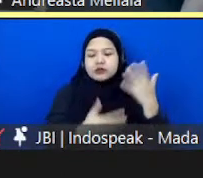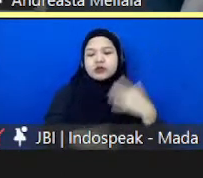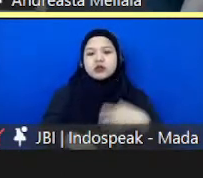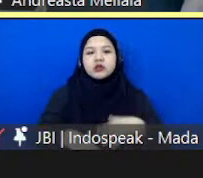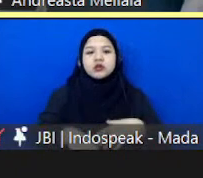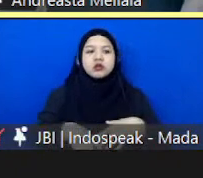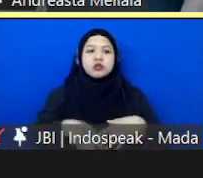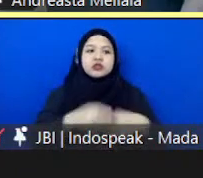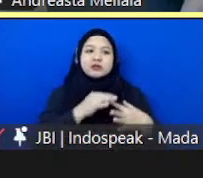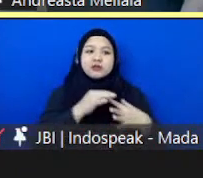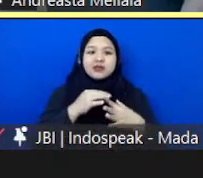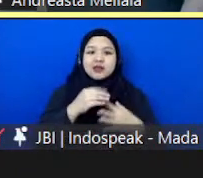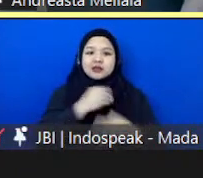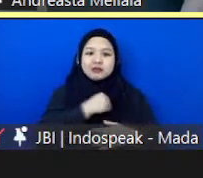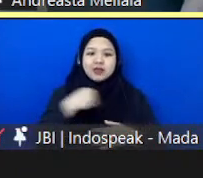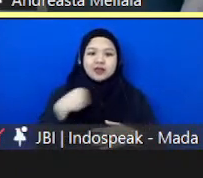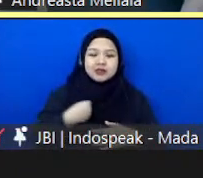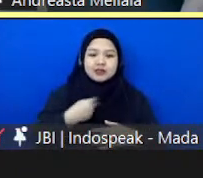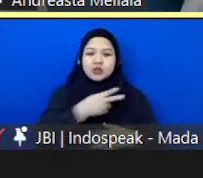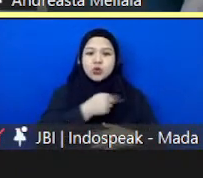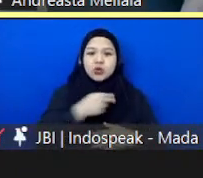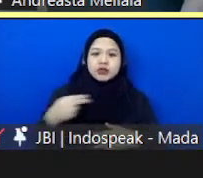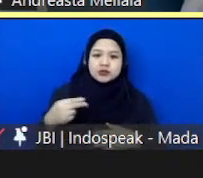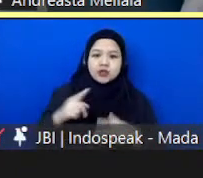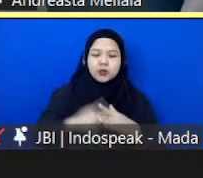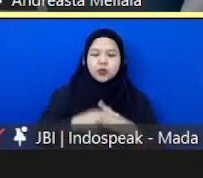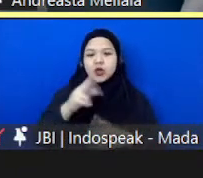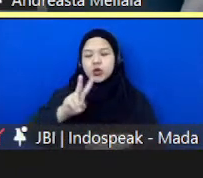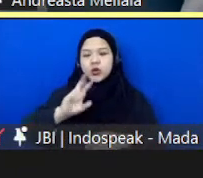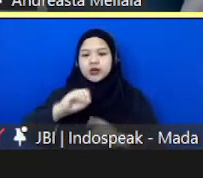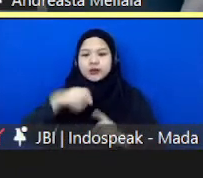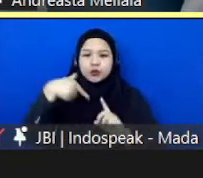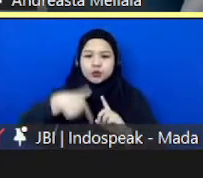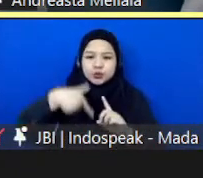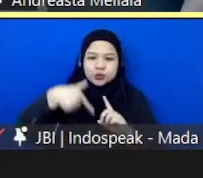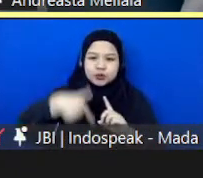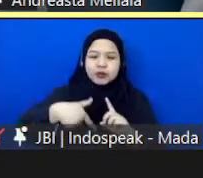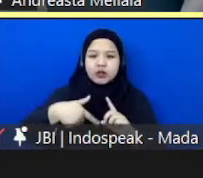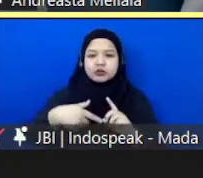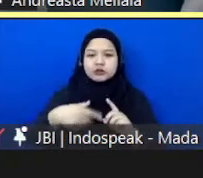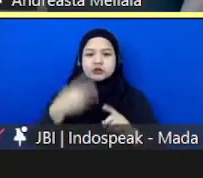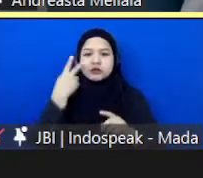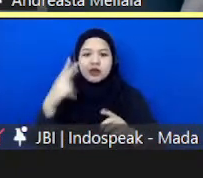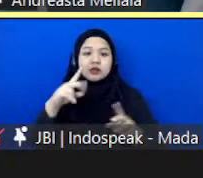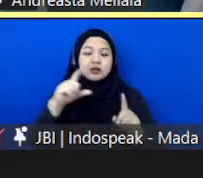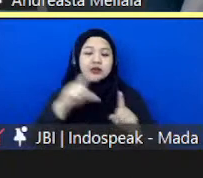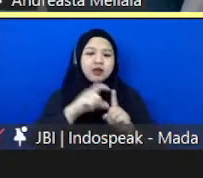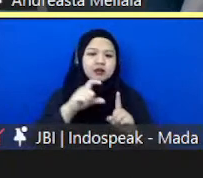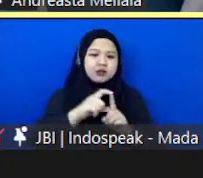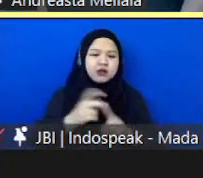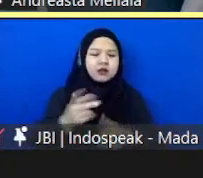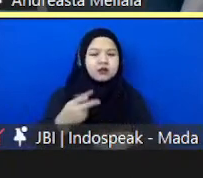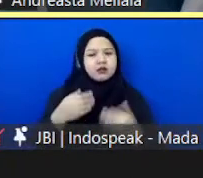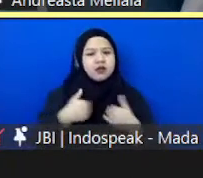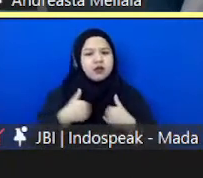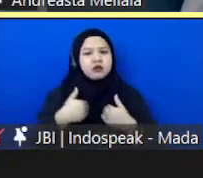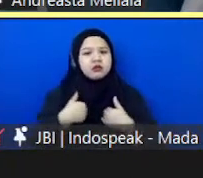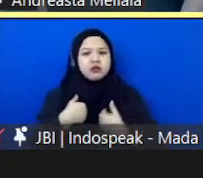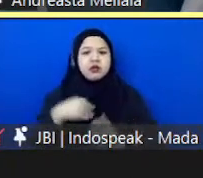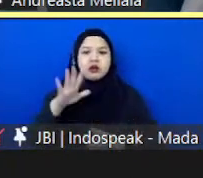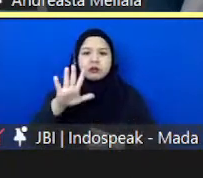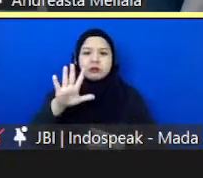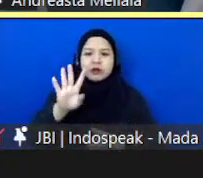in Indonesia, this is based on 2017 data, we have around 54,000